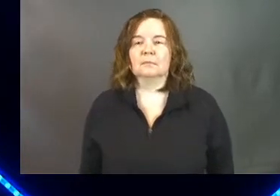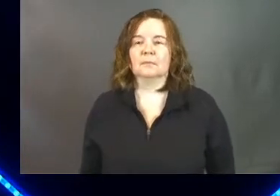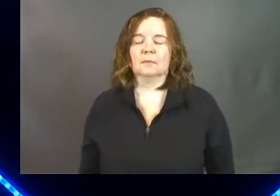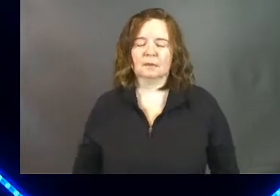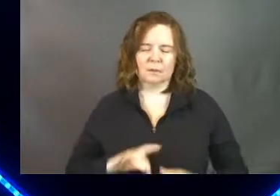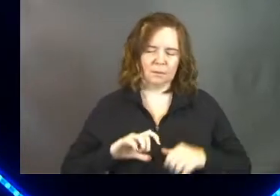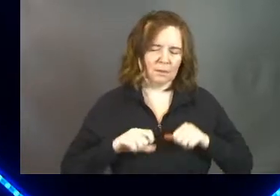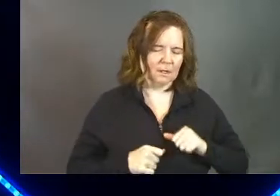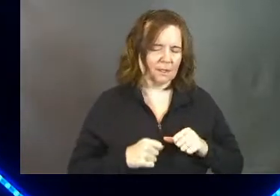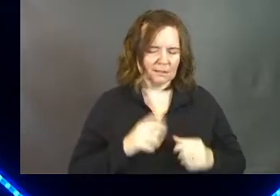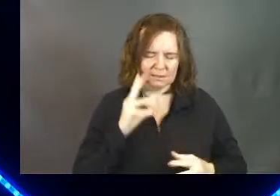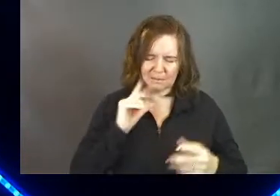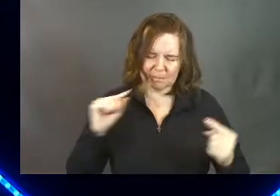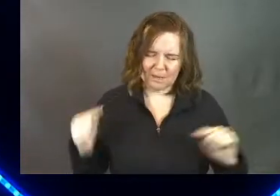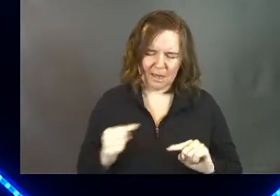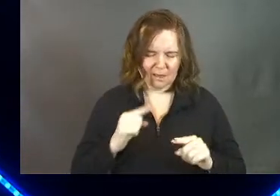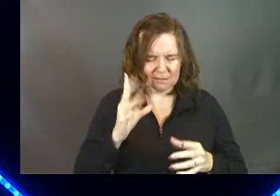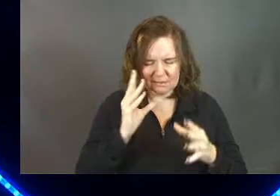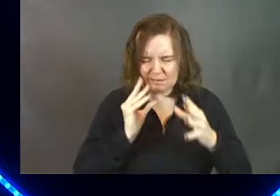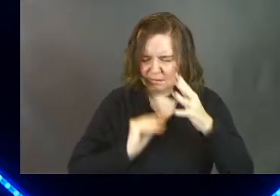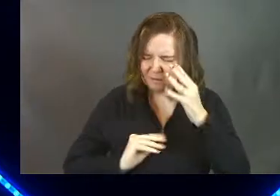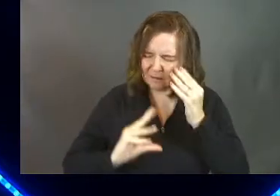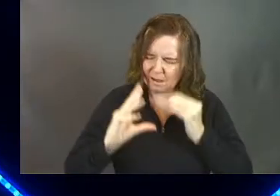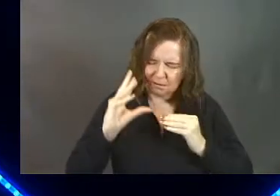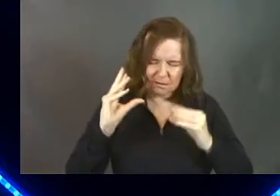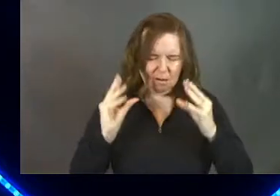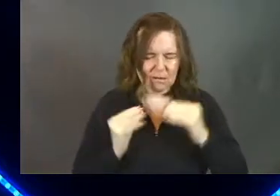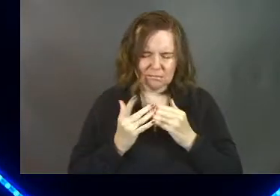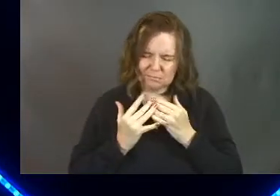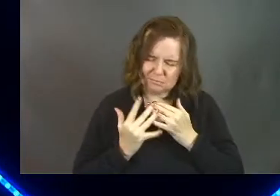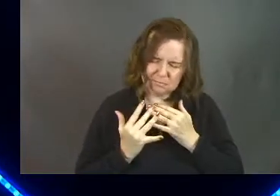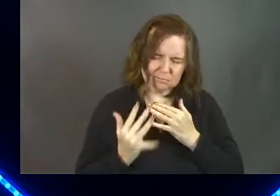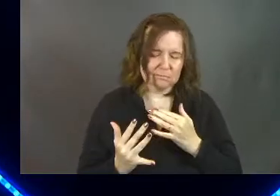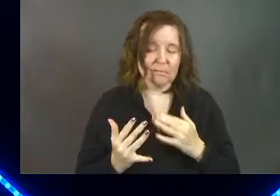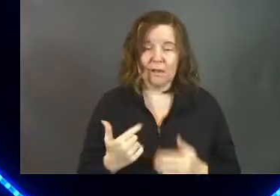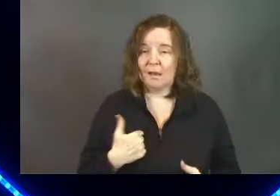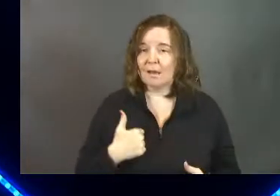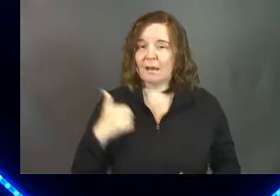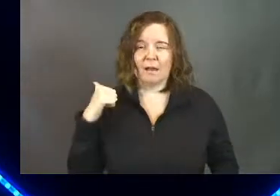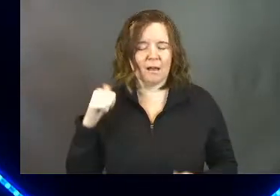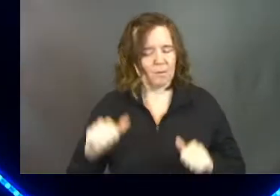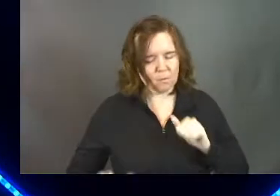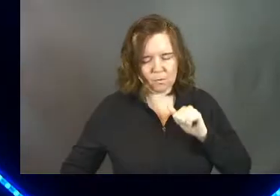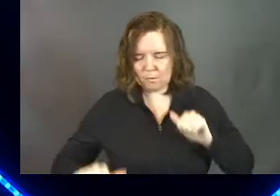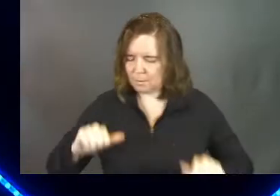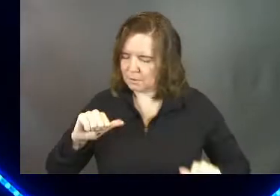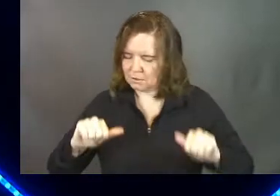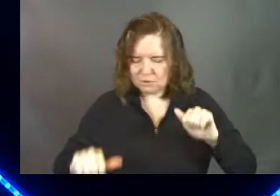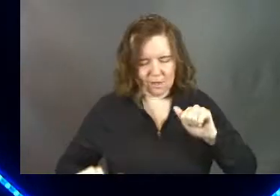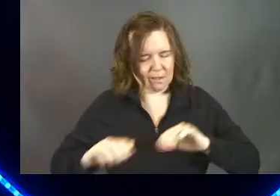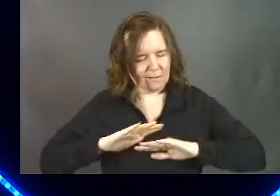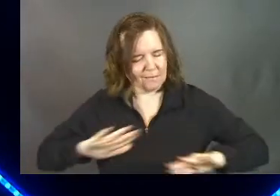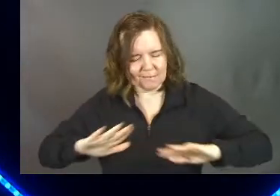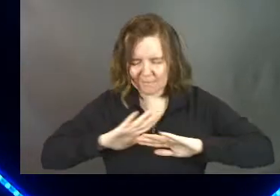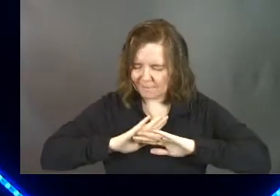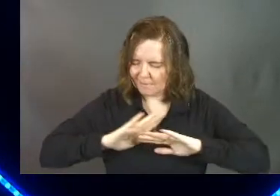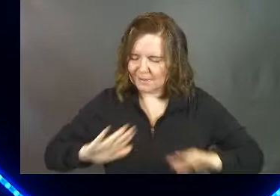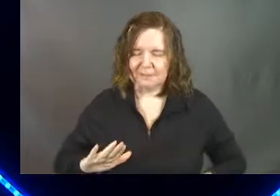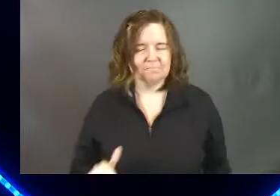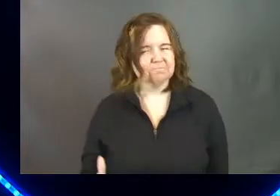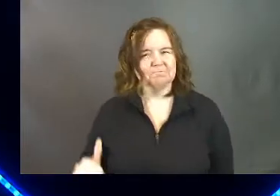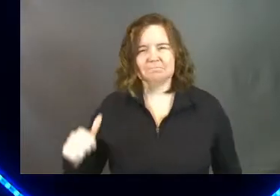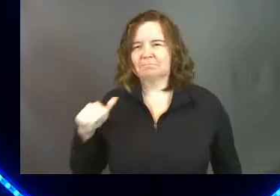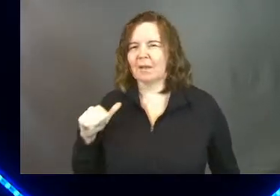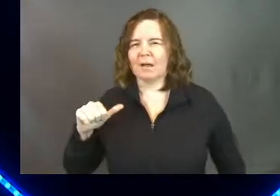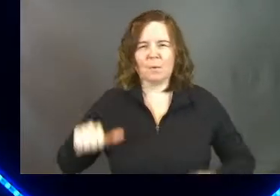when brokenness and pain are all I know, I won't be